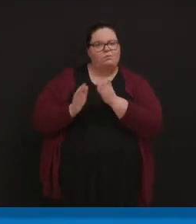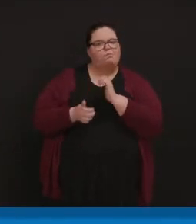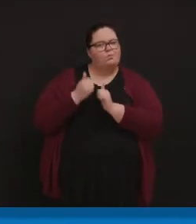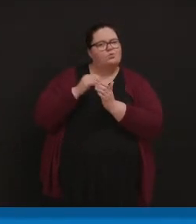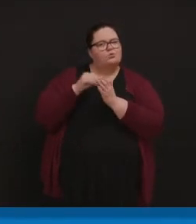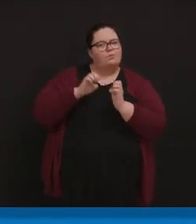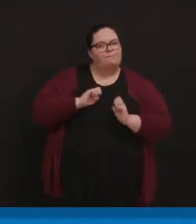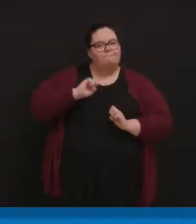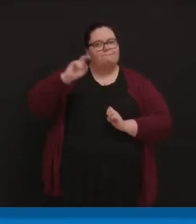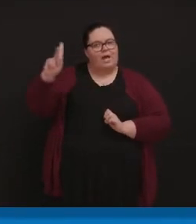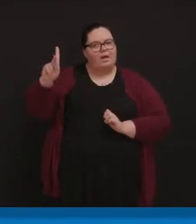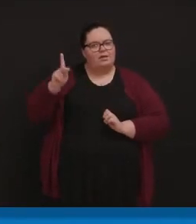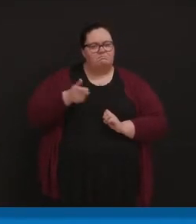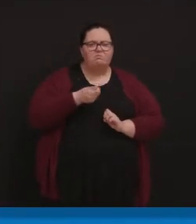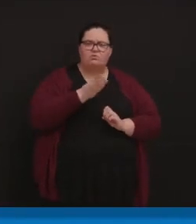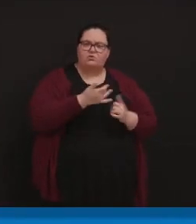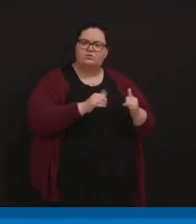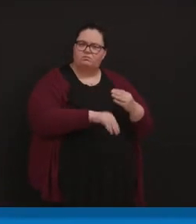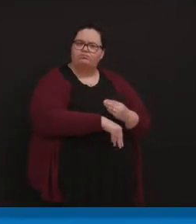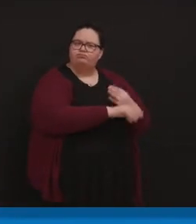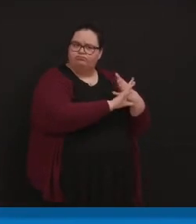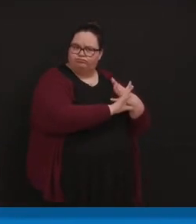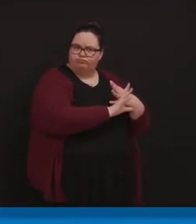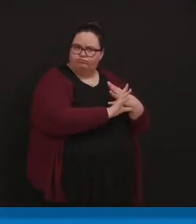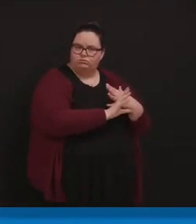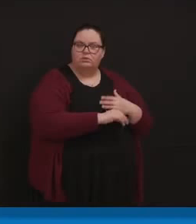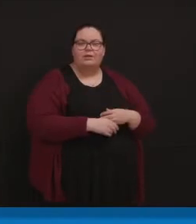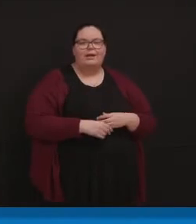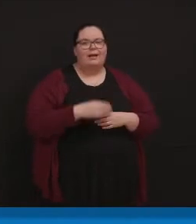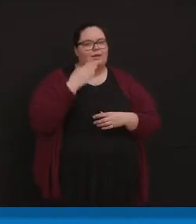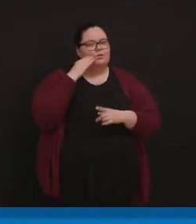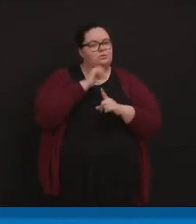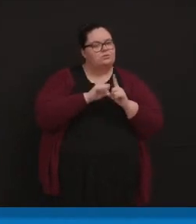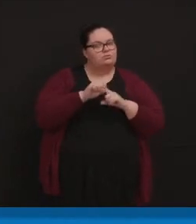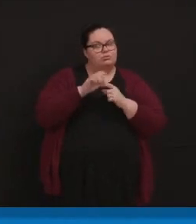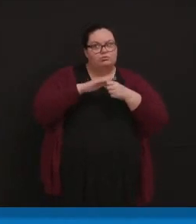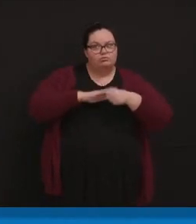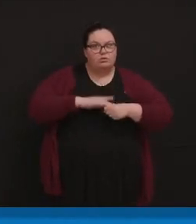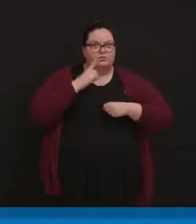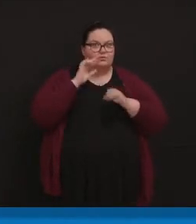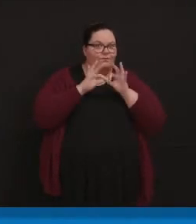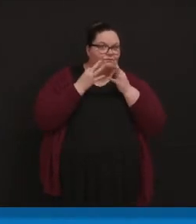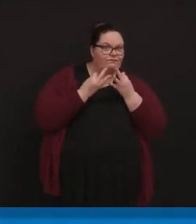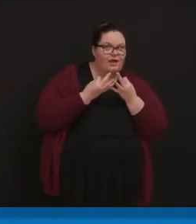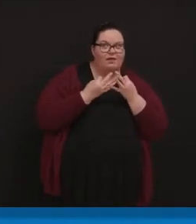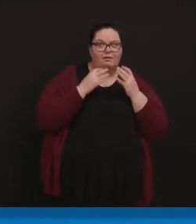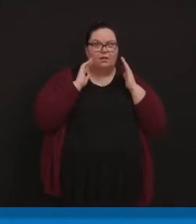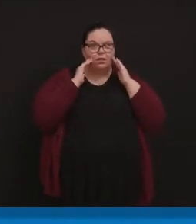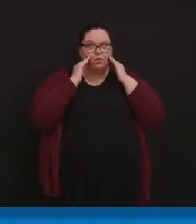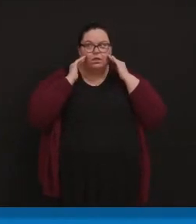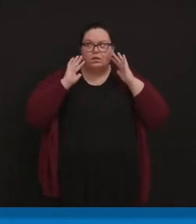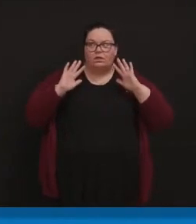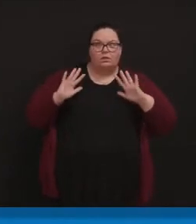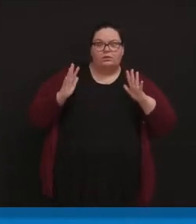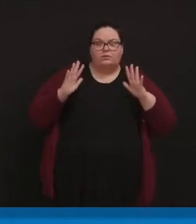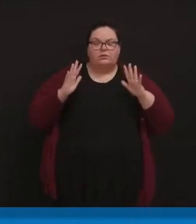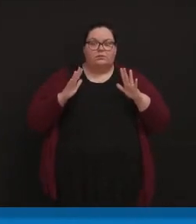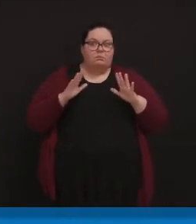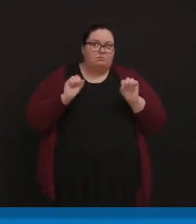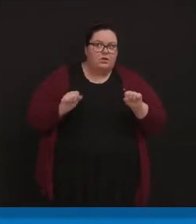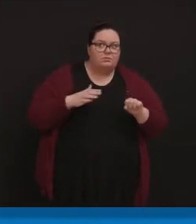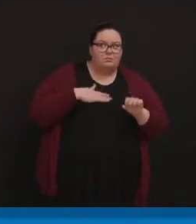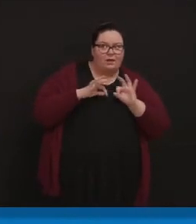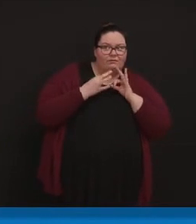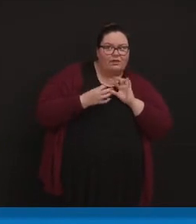classes continued to be taught online. And I know this situation is stressful for families, and anxieties are high at a time